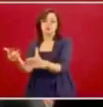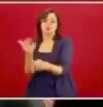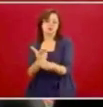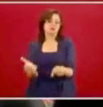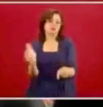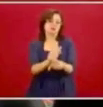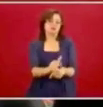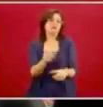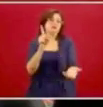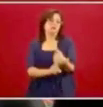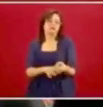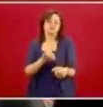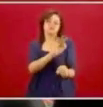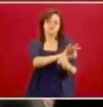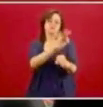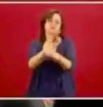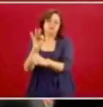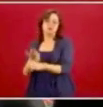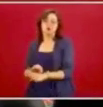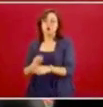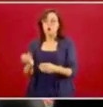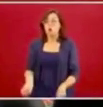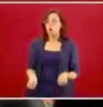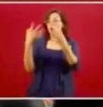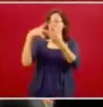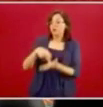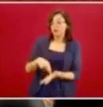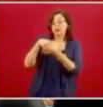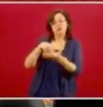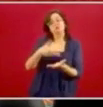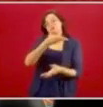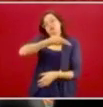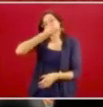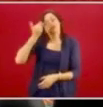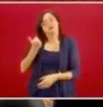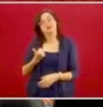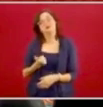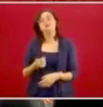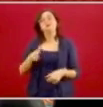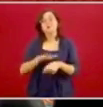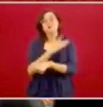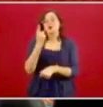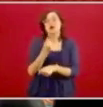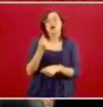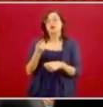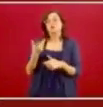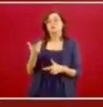have enough equipment to deal with the current situation so far.